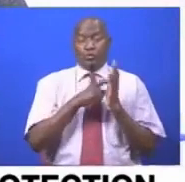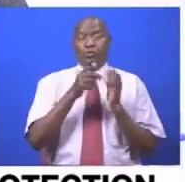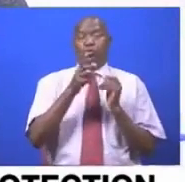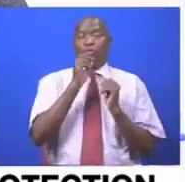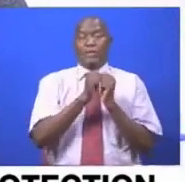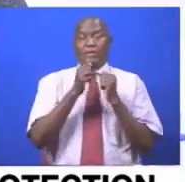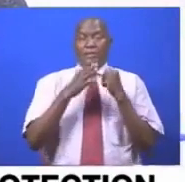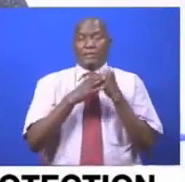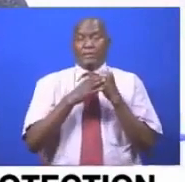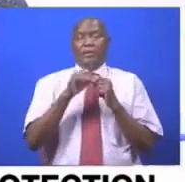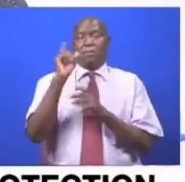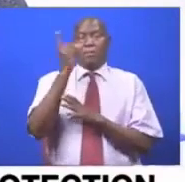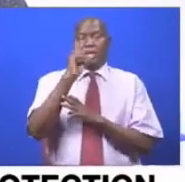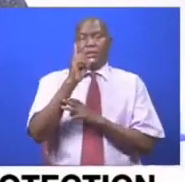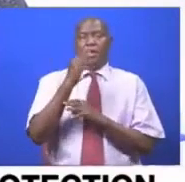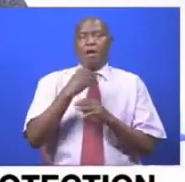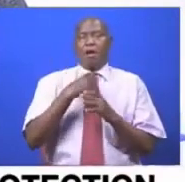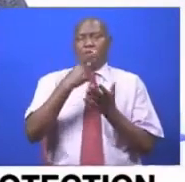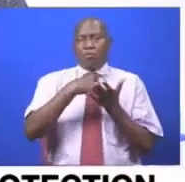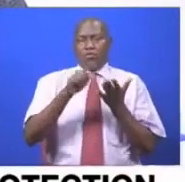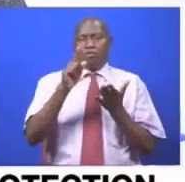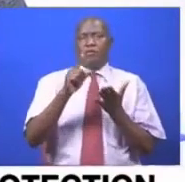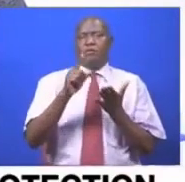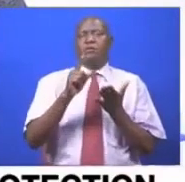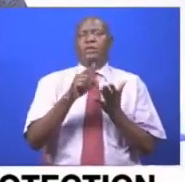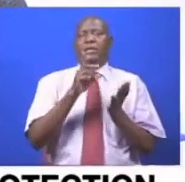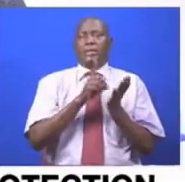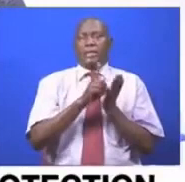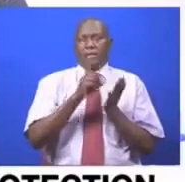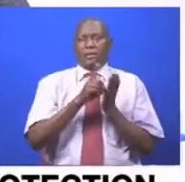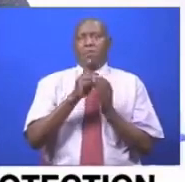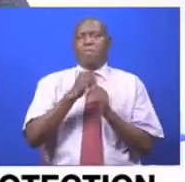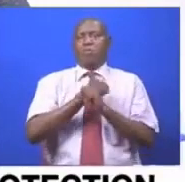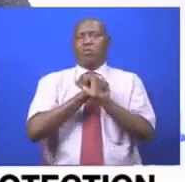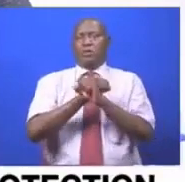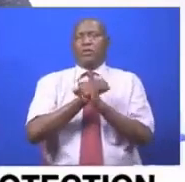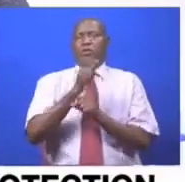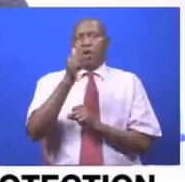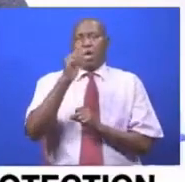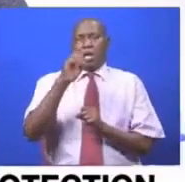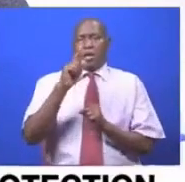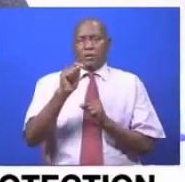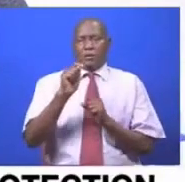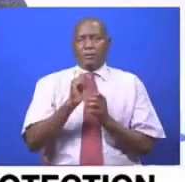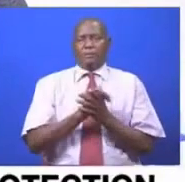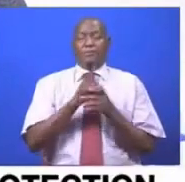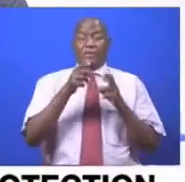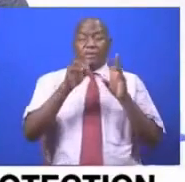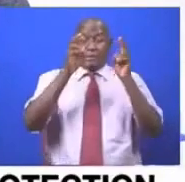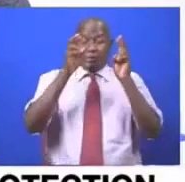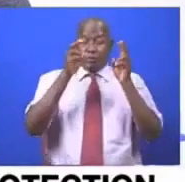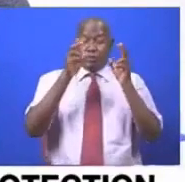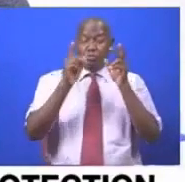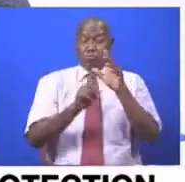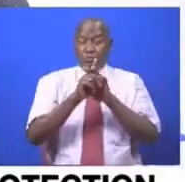2019, the president assented into law the Data Protection Act. So when it comes to issues